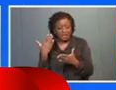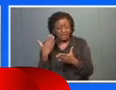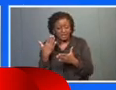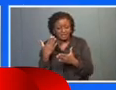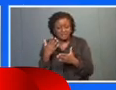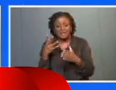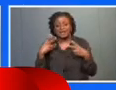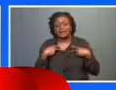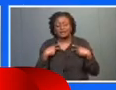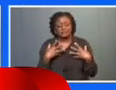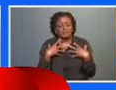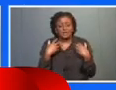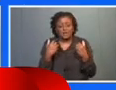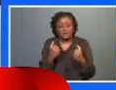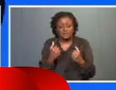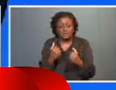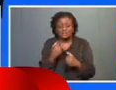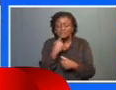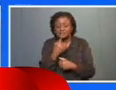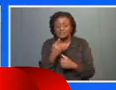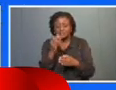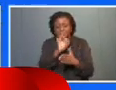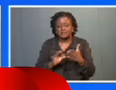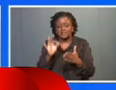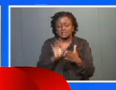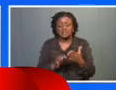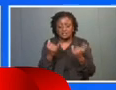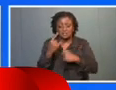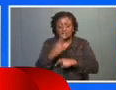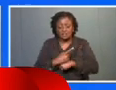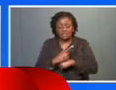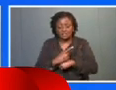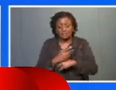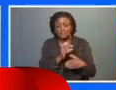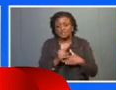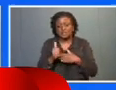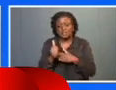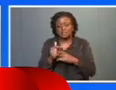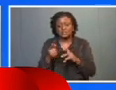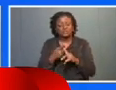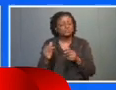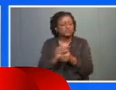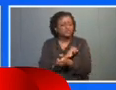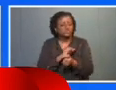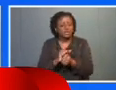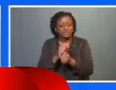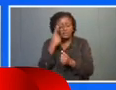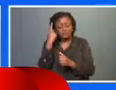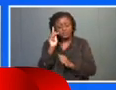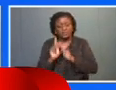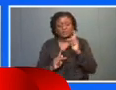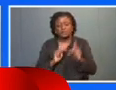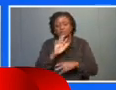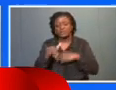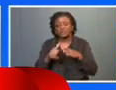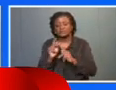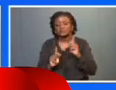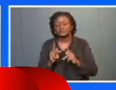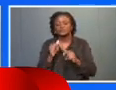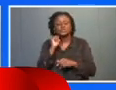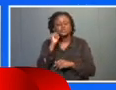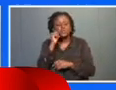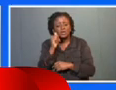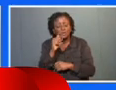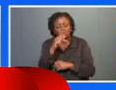courage to acknowledge that failure today will lead directly to destruction for humanity tomorrow. Prime